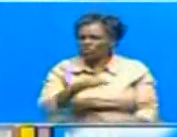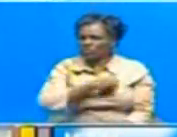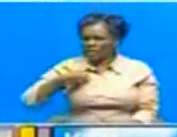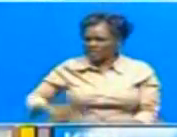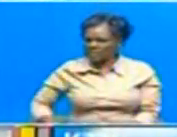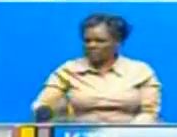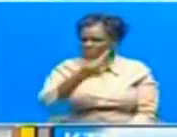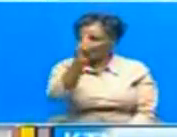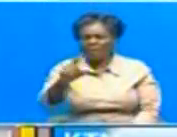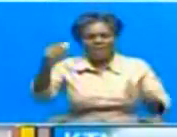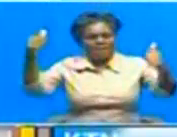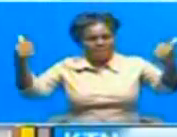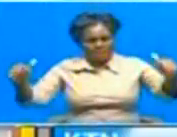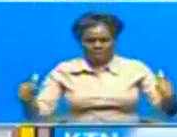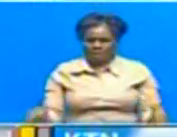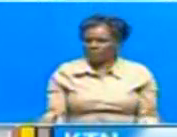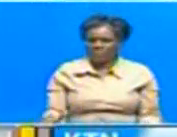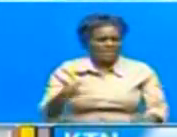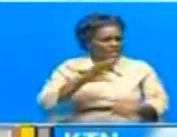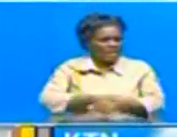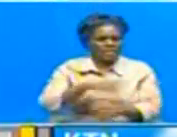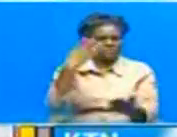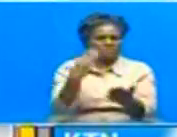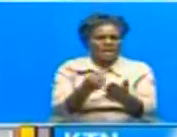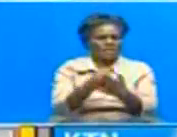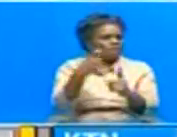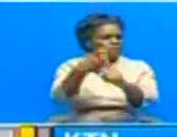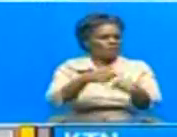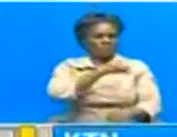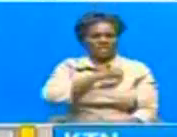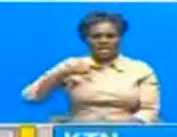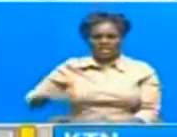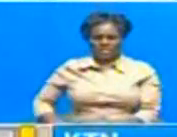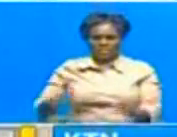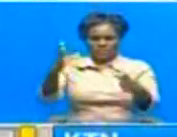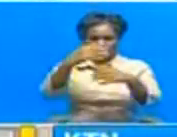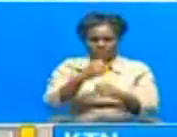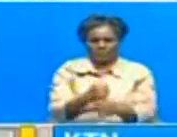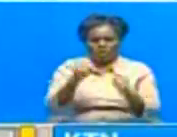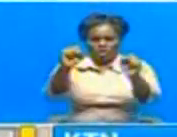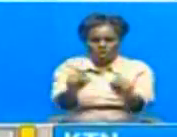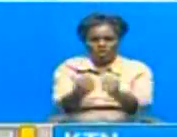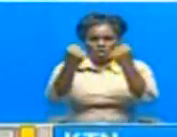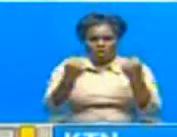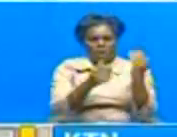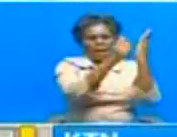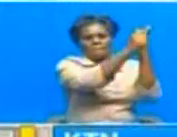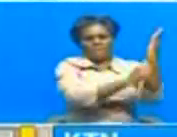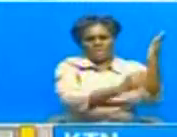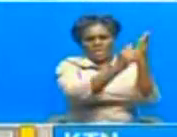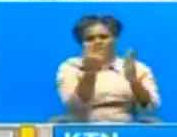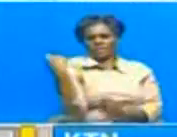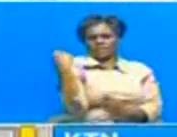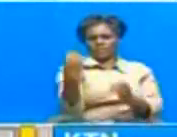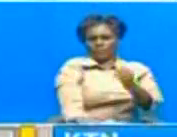campaign? Never received any money from the Chinese for the campaign. Let's talk about the Okoa bill that was launched